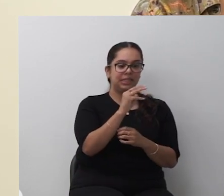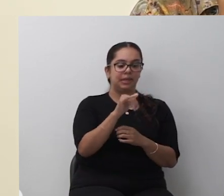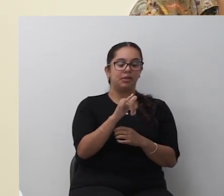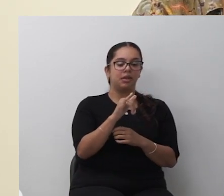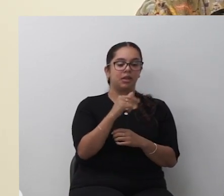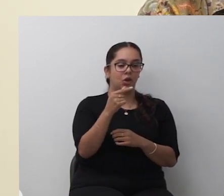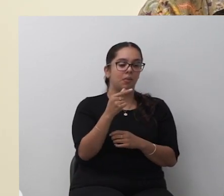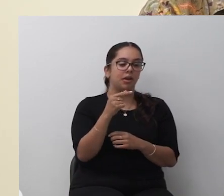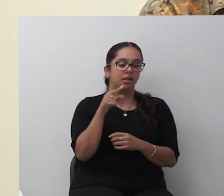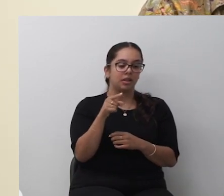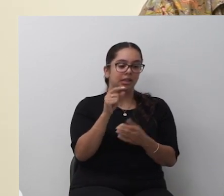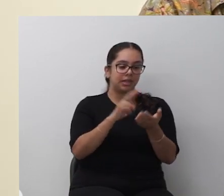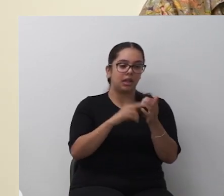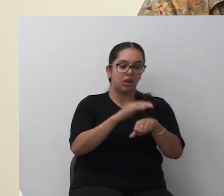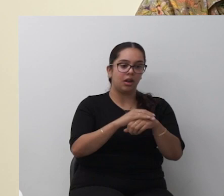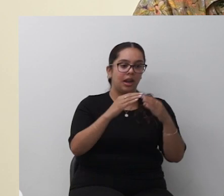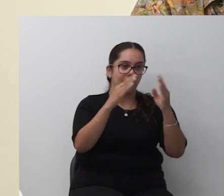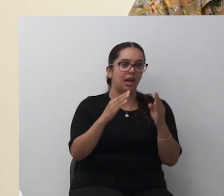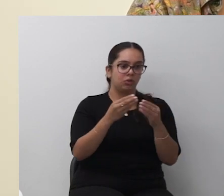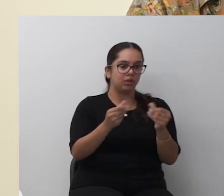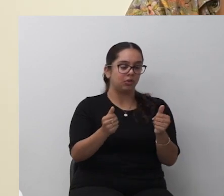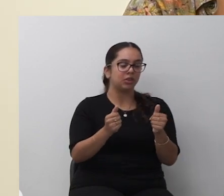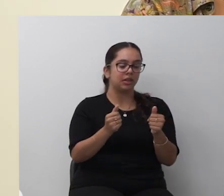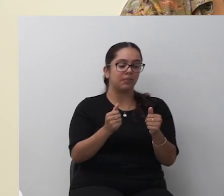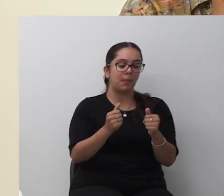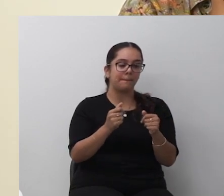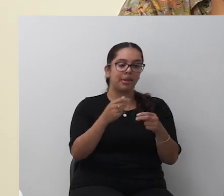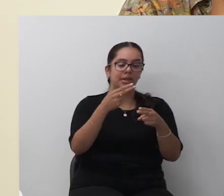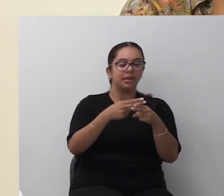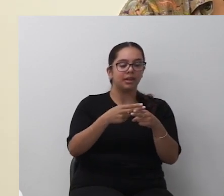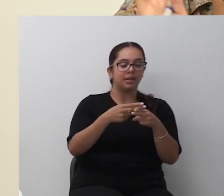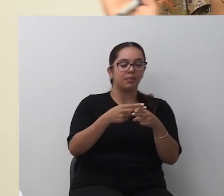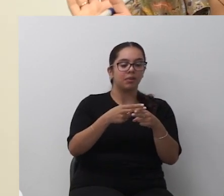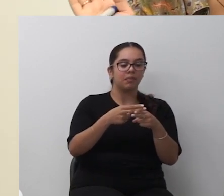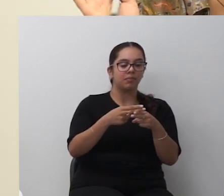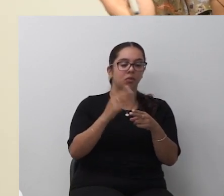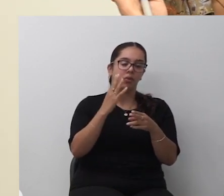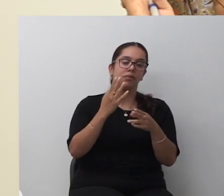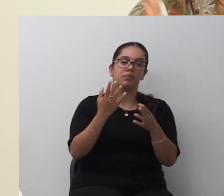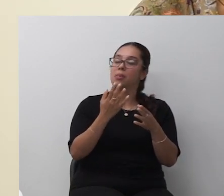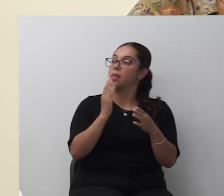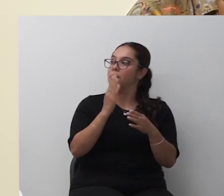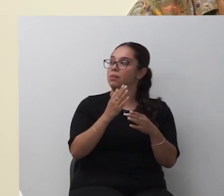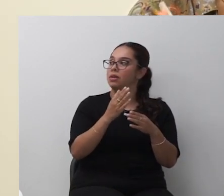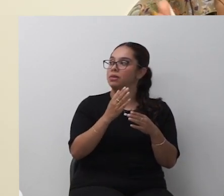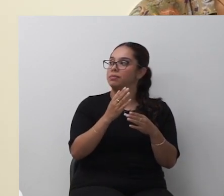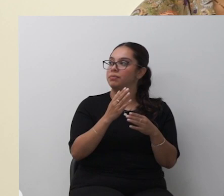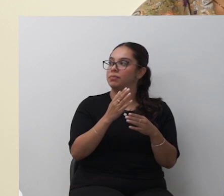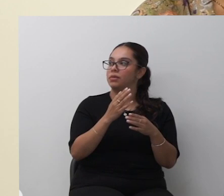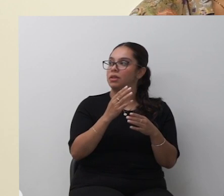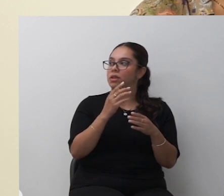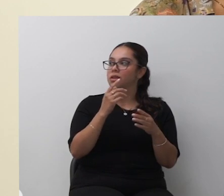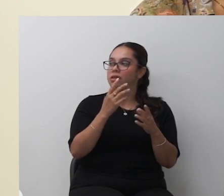on to a House resolution that named, that they were going to, the affirmation of